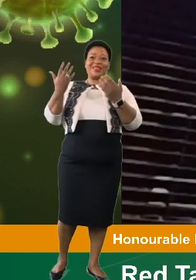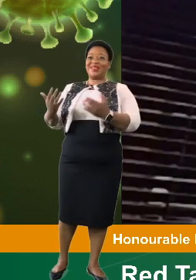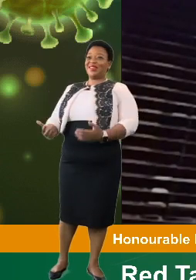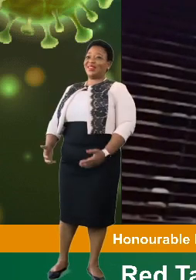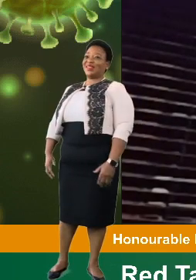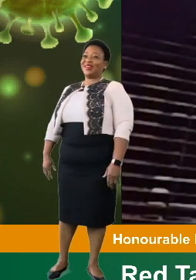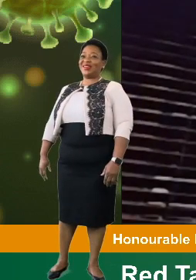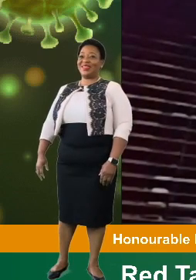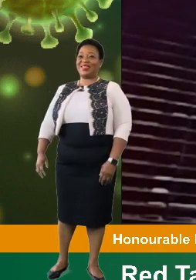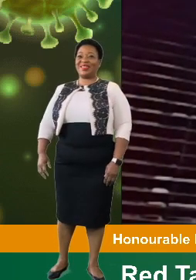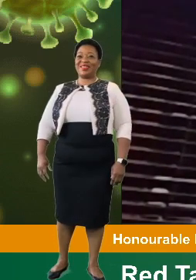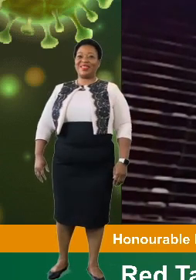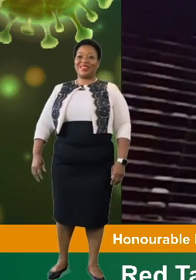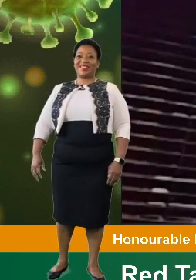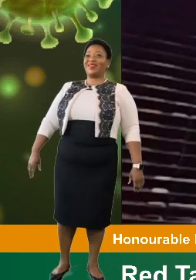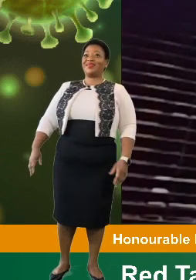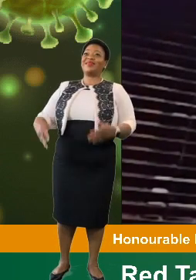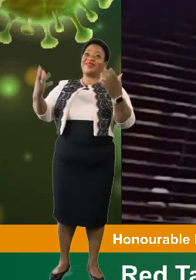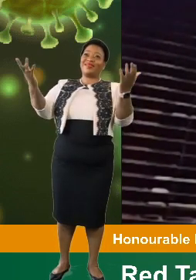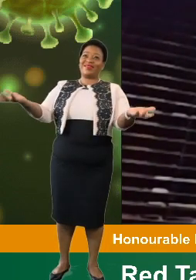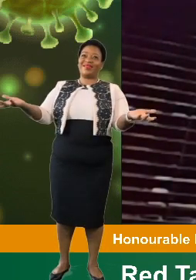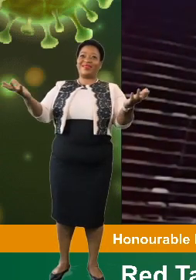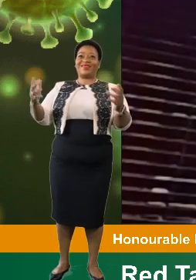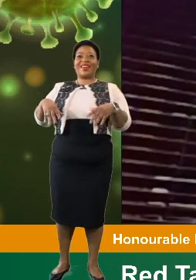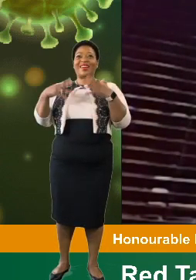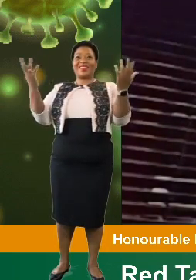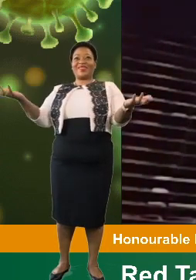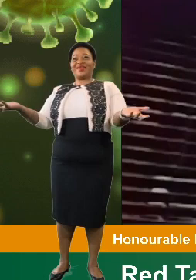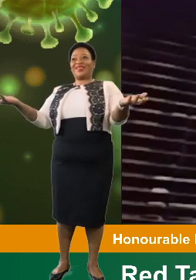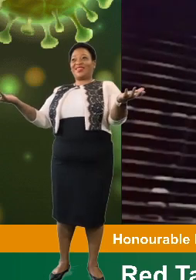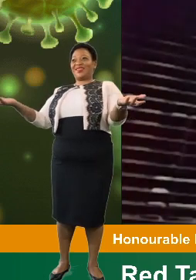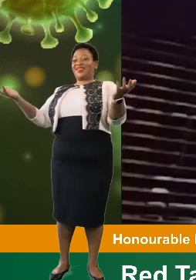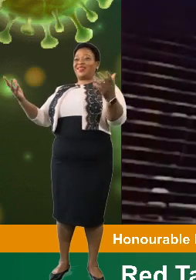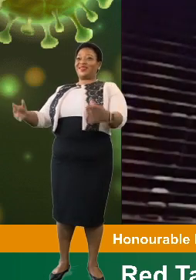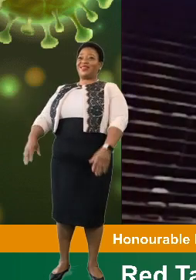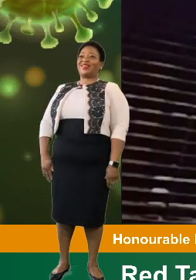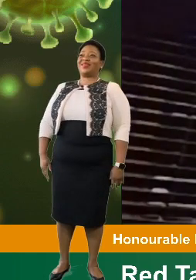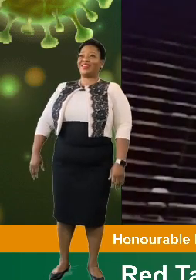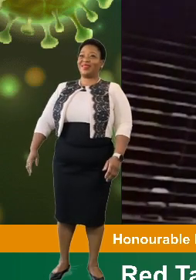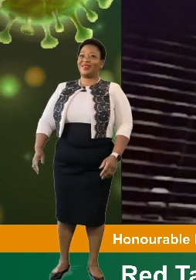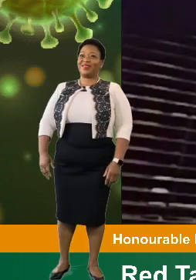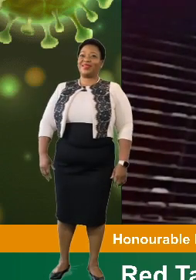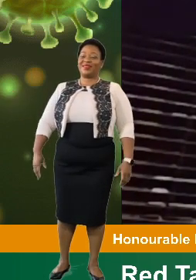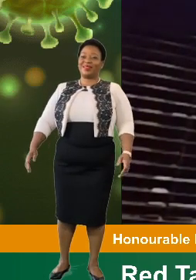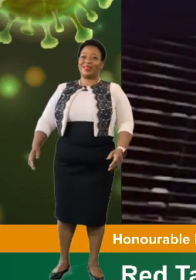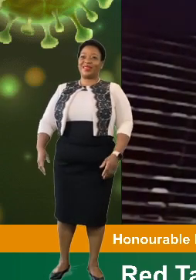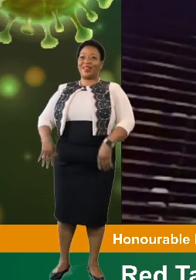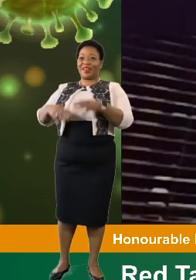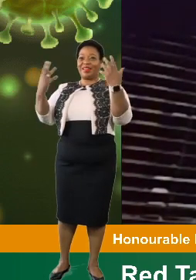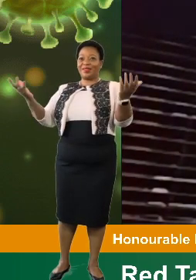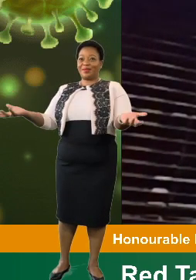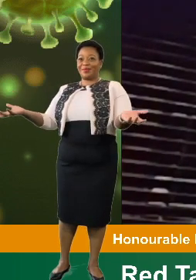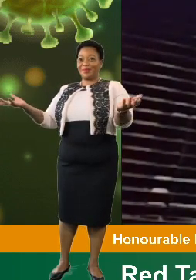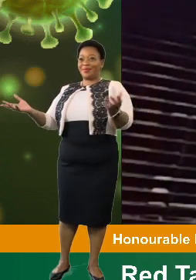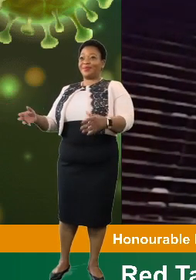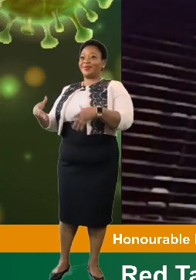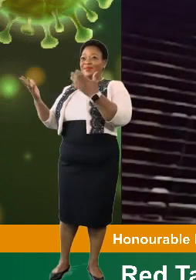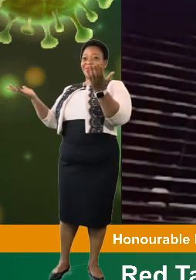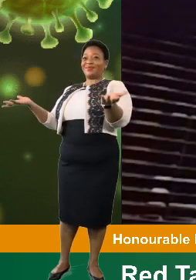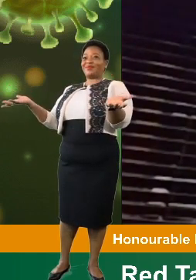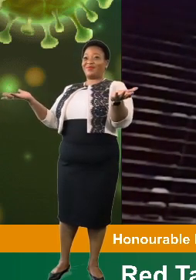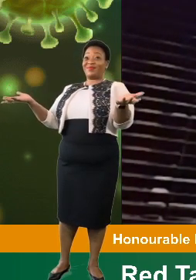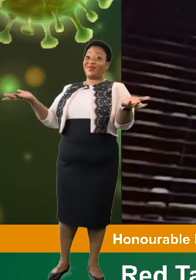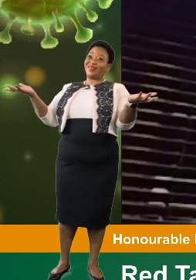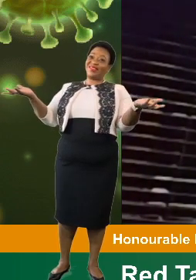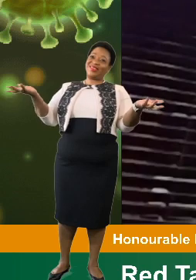an innovative province, by being a province that unleashed the leadership of young people, the